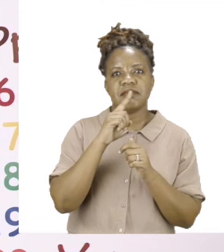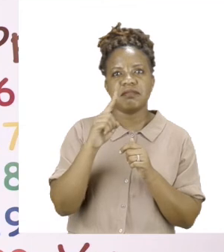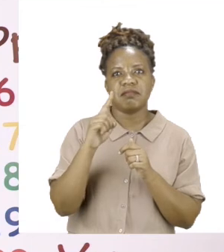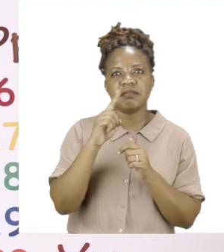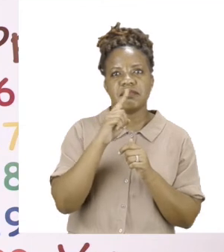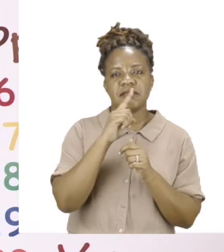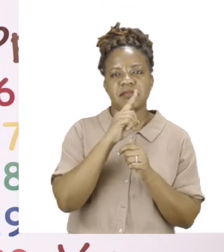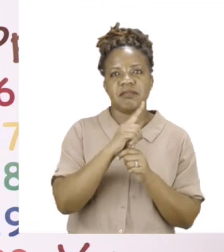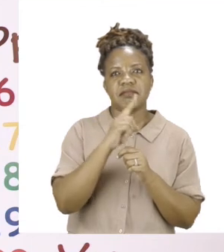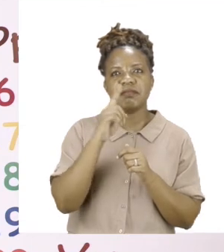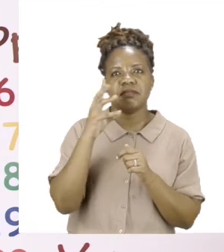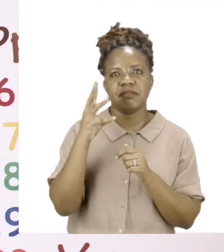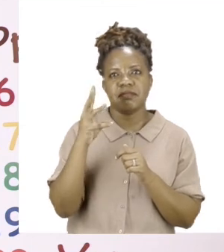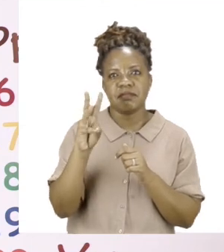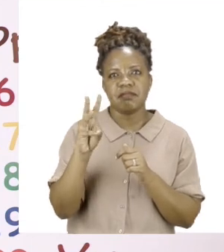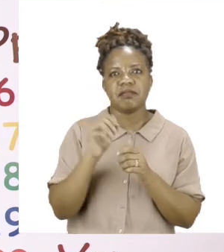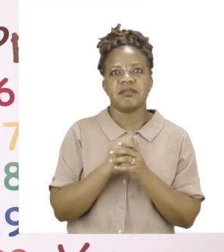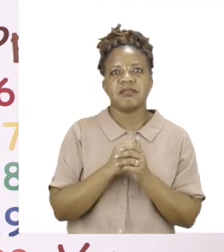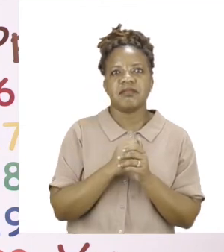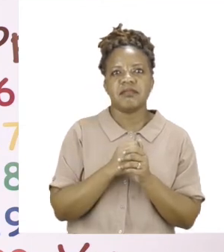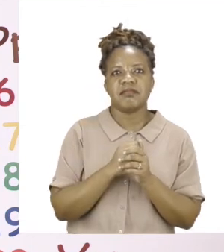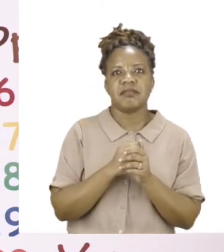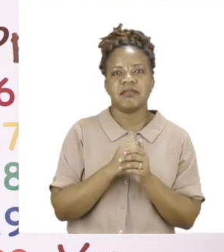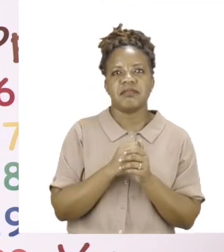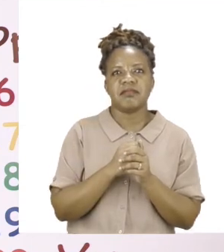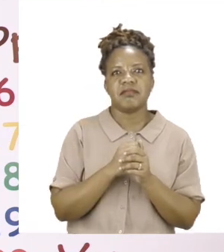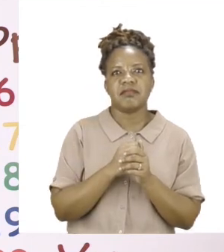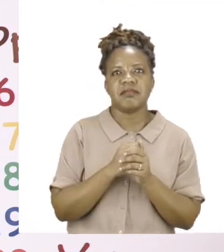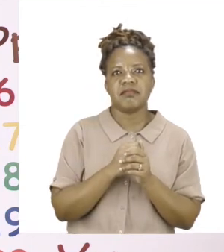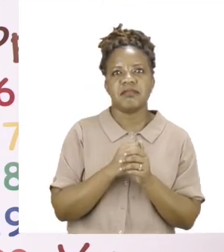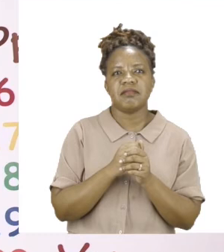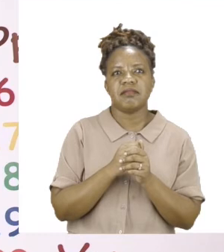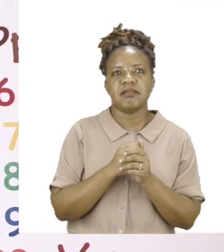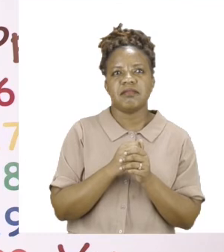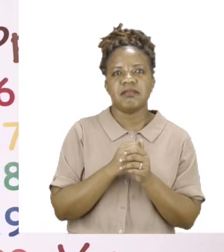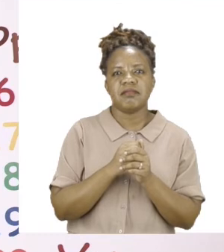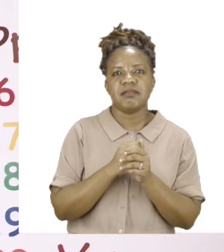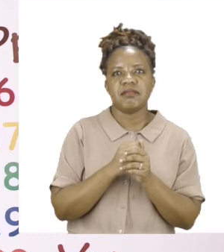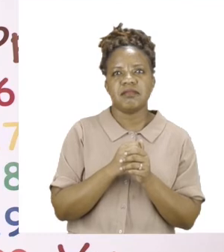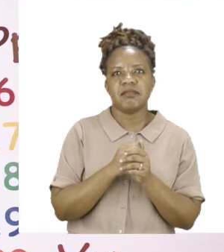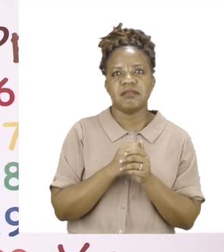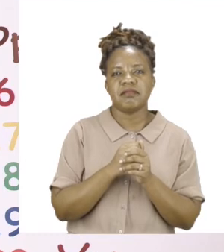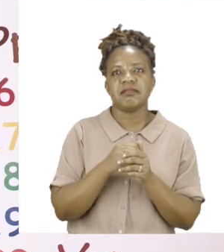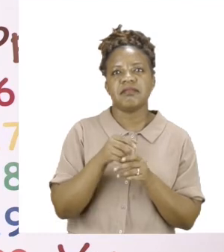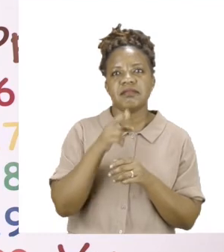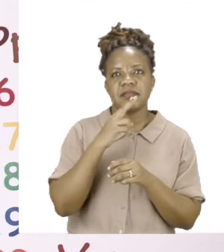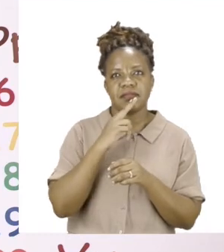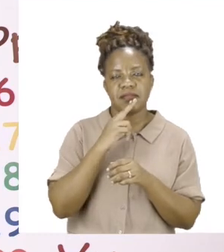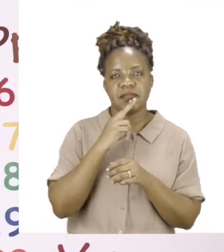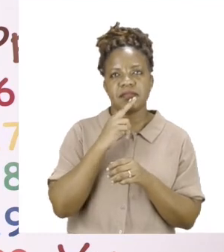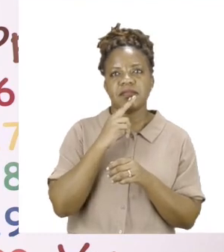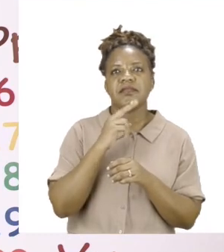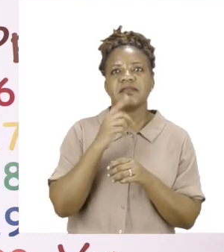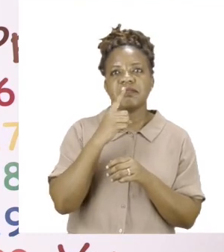16. We landed on the number 16. So that means our answer is